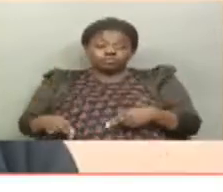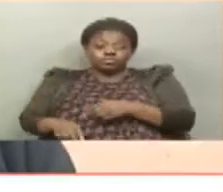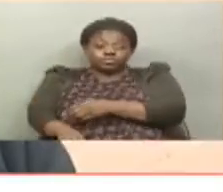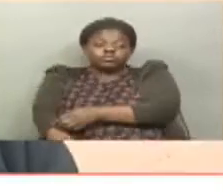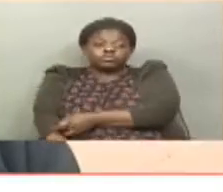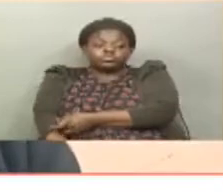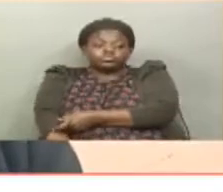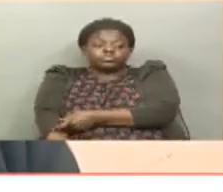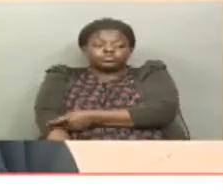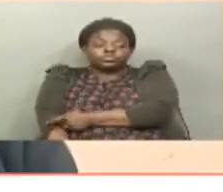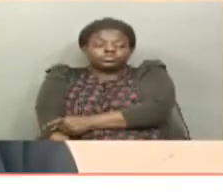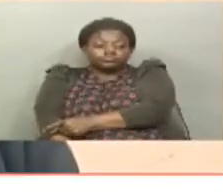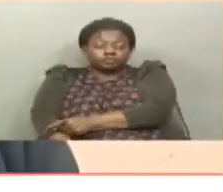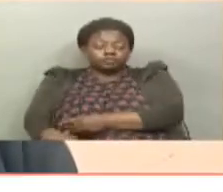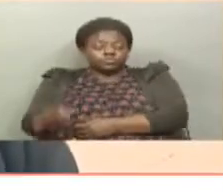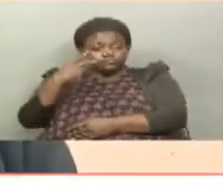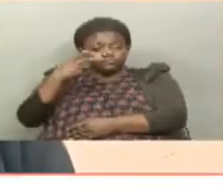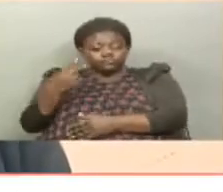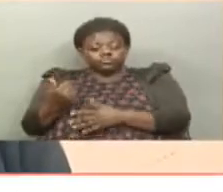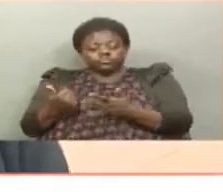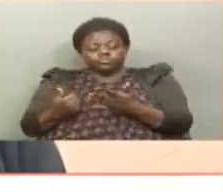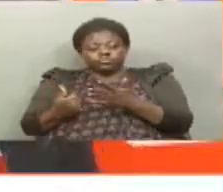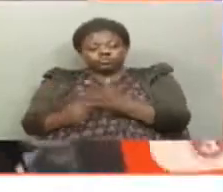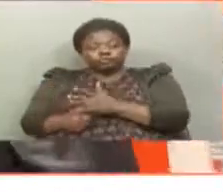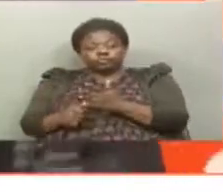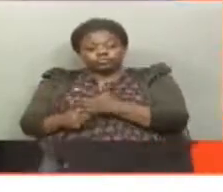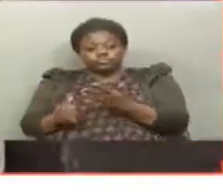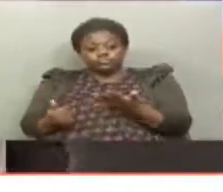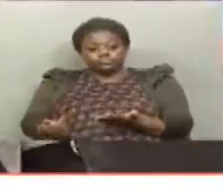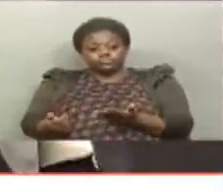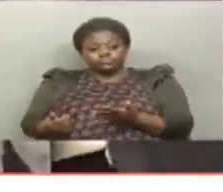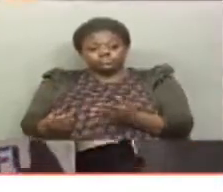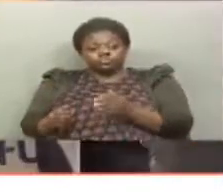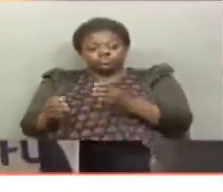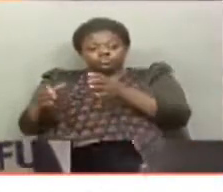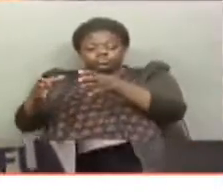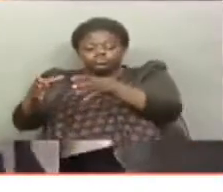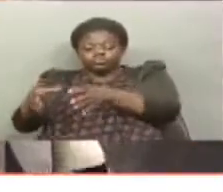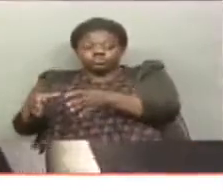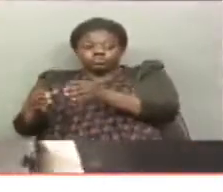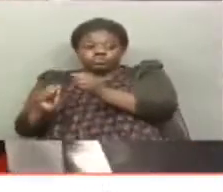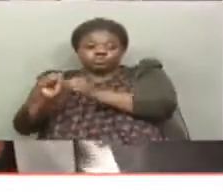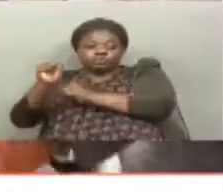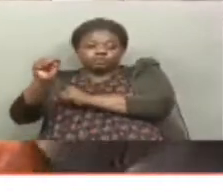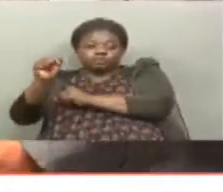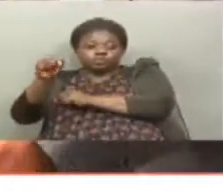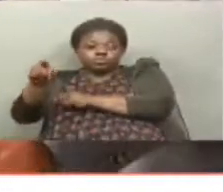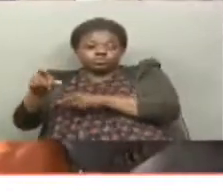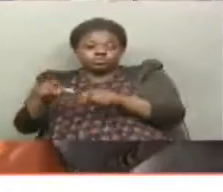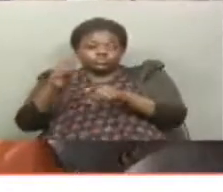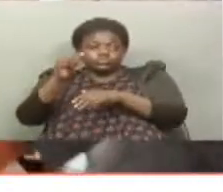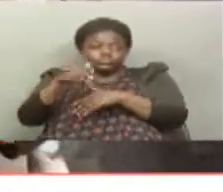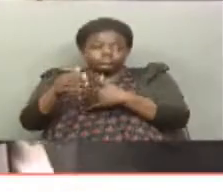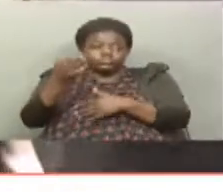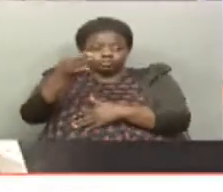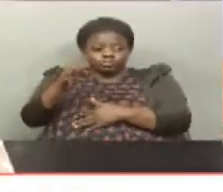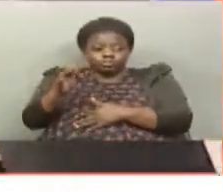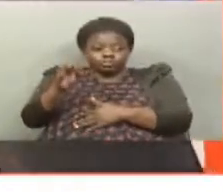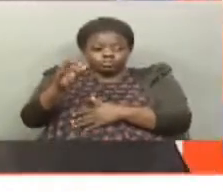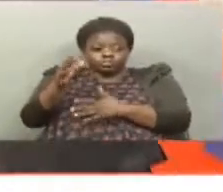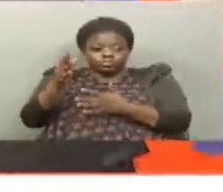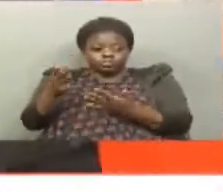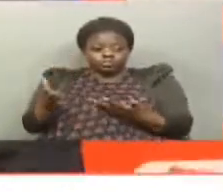Okurawa, risk, ya Bora, no? Klabu 15 zezigendo kufuwenya mliji ya season ya Nolvani Marache tume FC ebadi